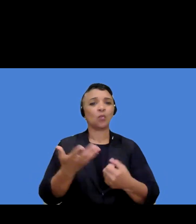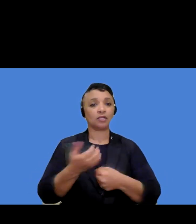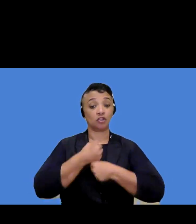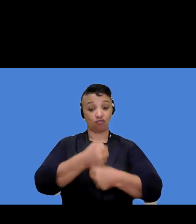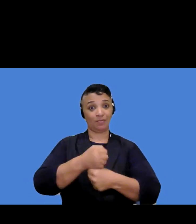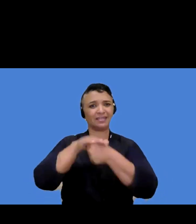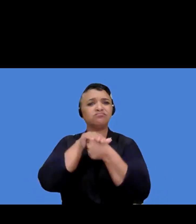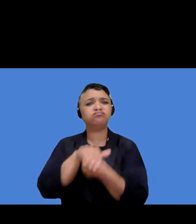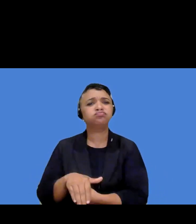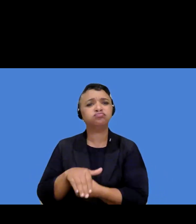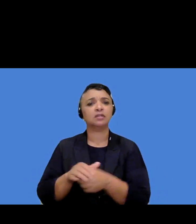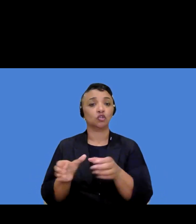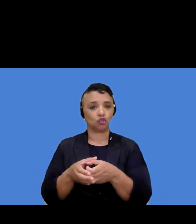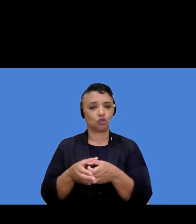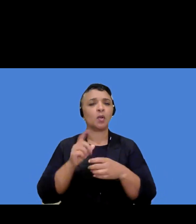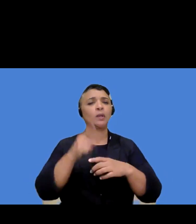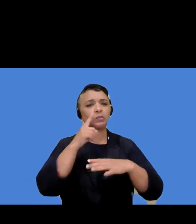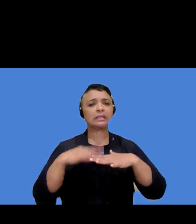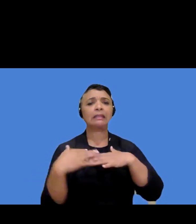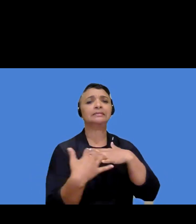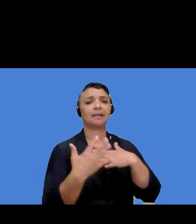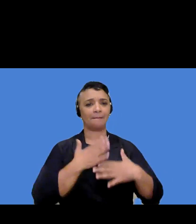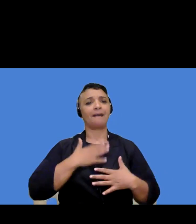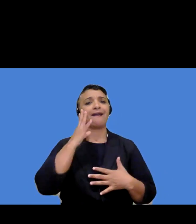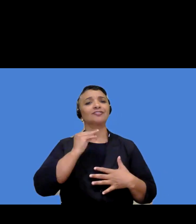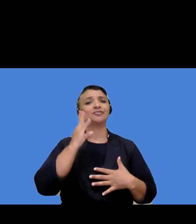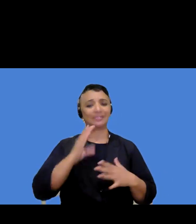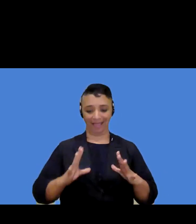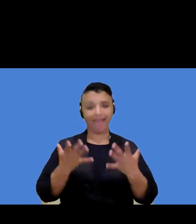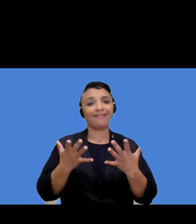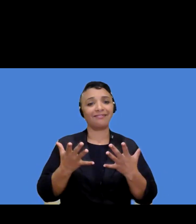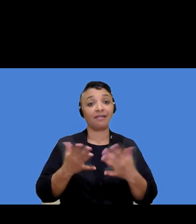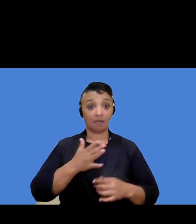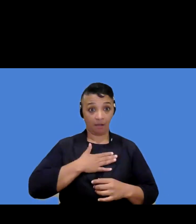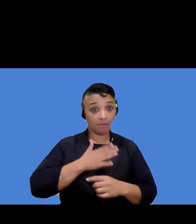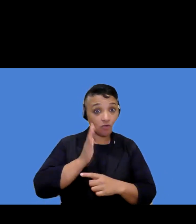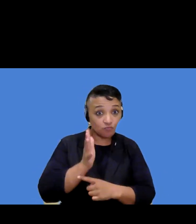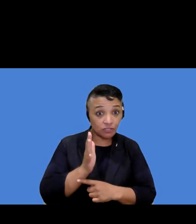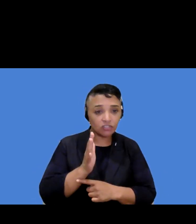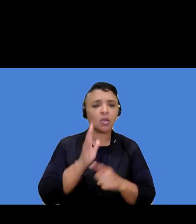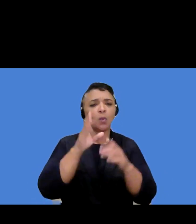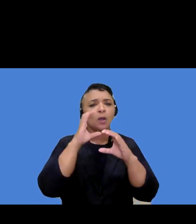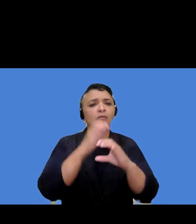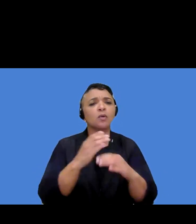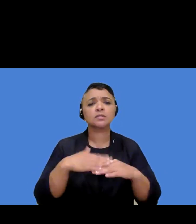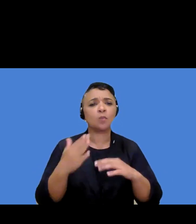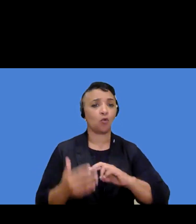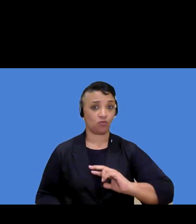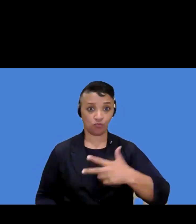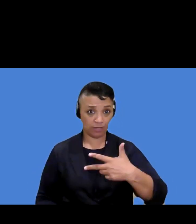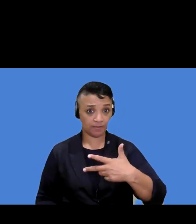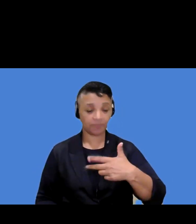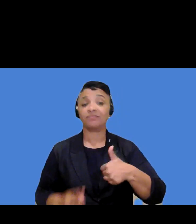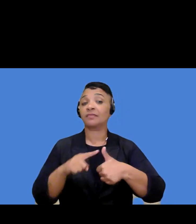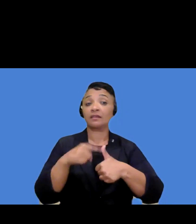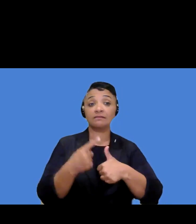from an intersectional lived experience. That is why my presentations today will focus on three aspects.